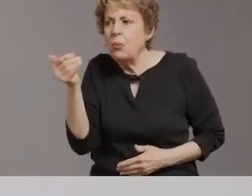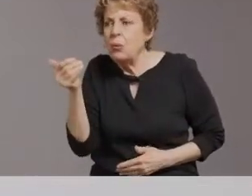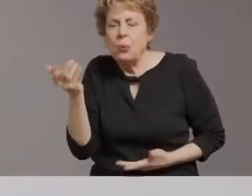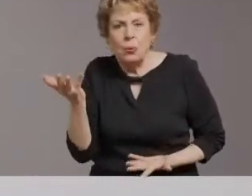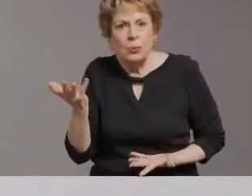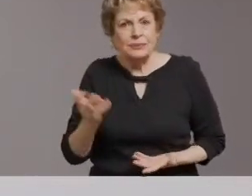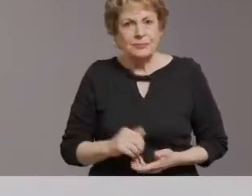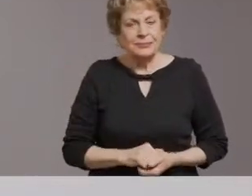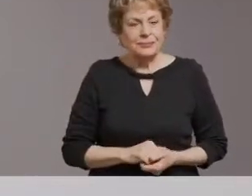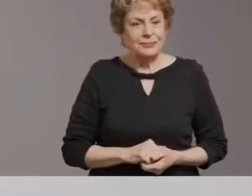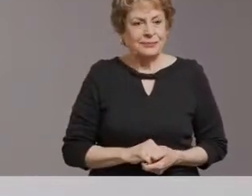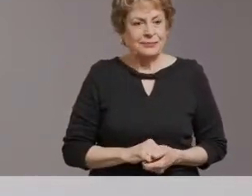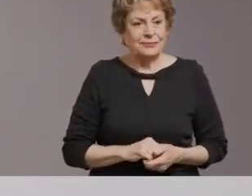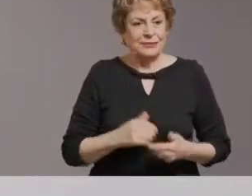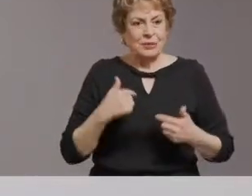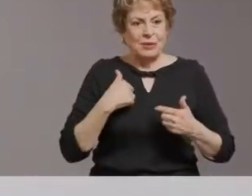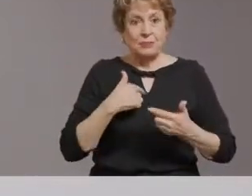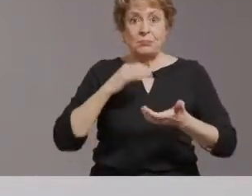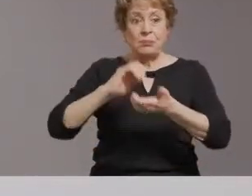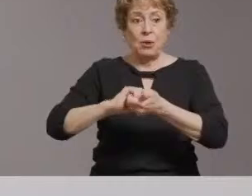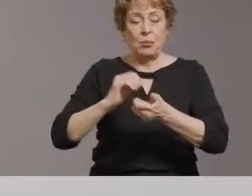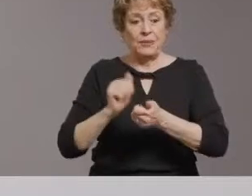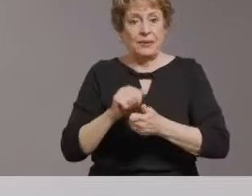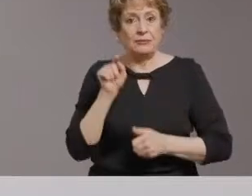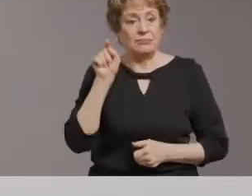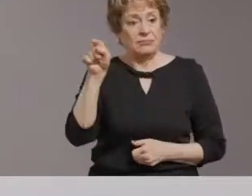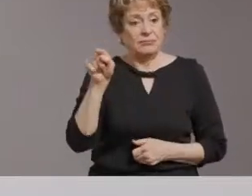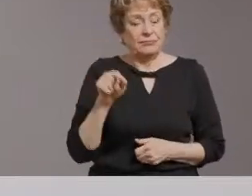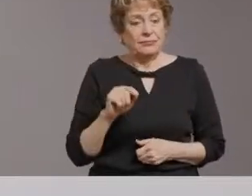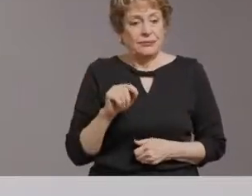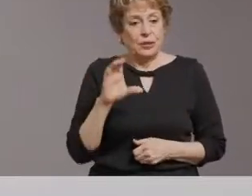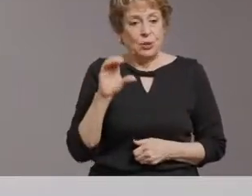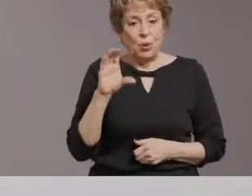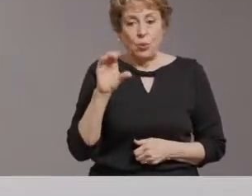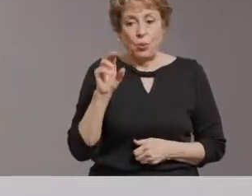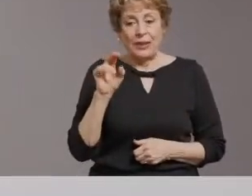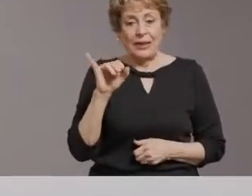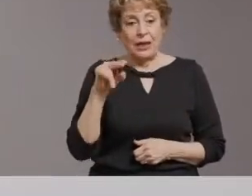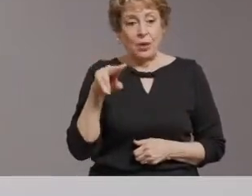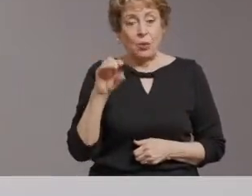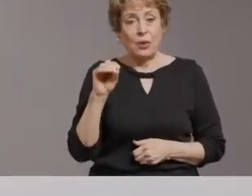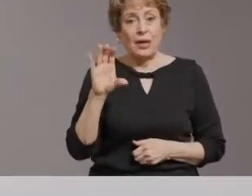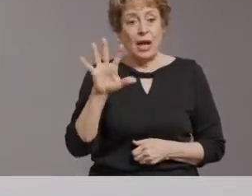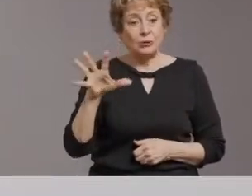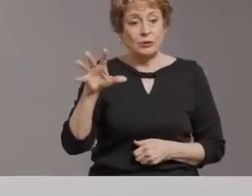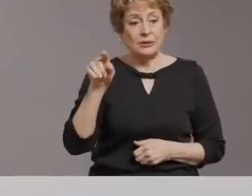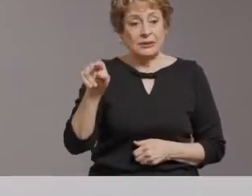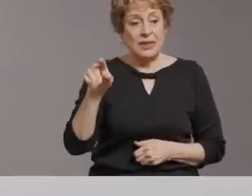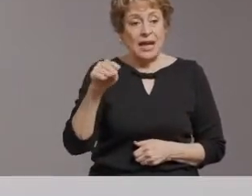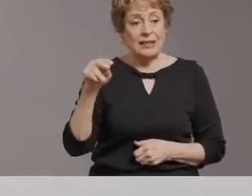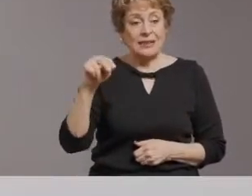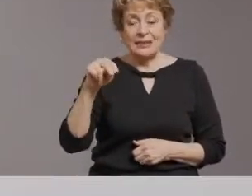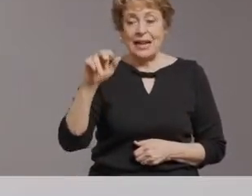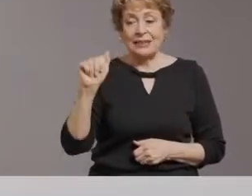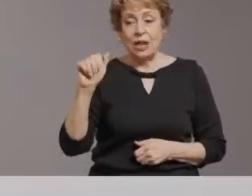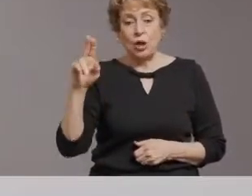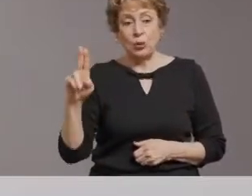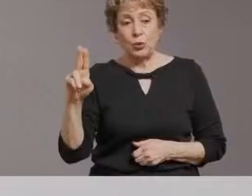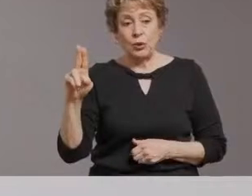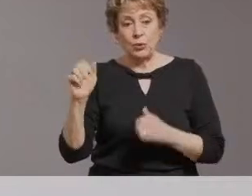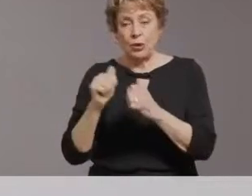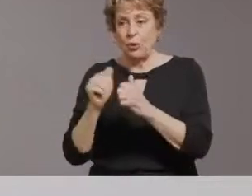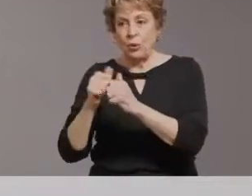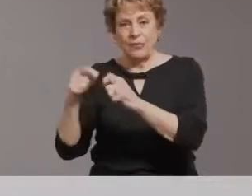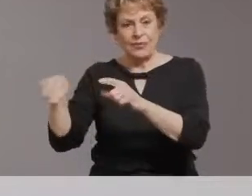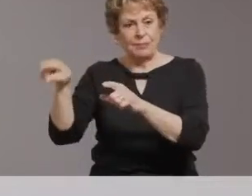and Northern Arizona University. What we will be doing is we'll be working with them to provide the vaccine. So